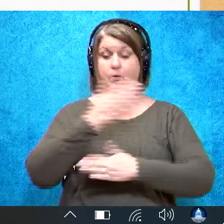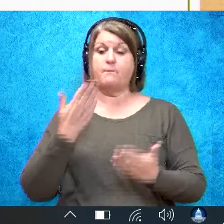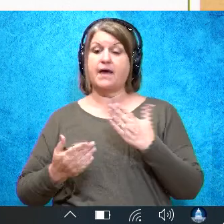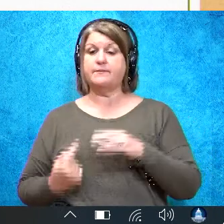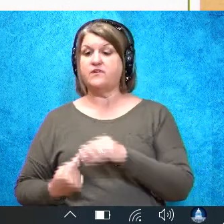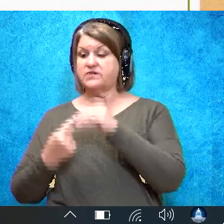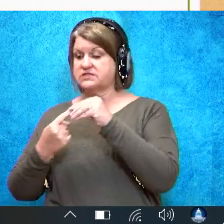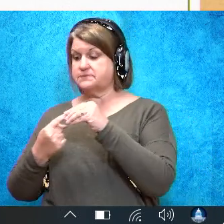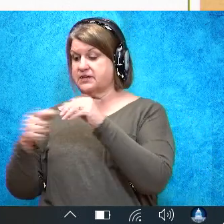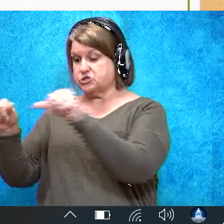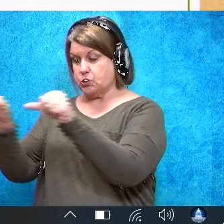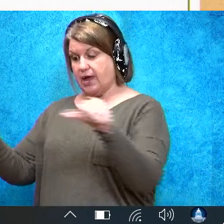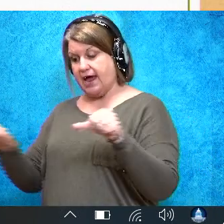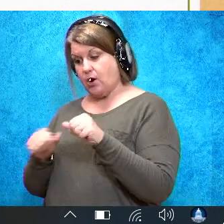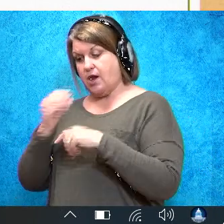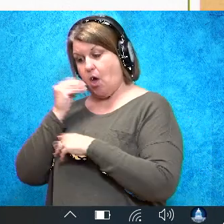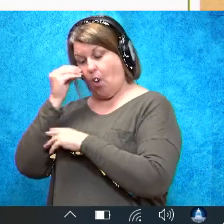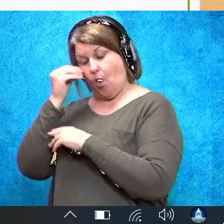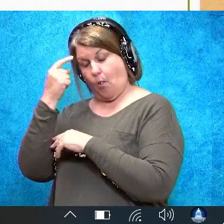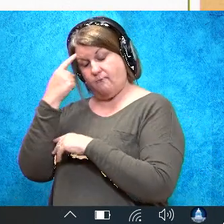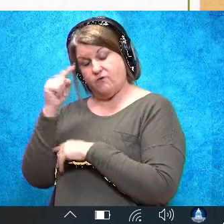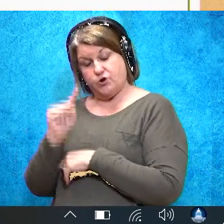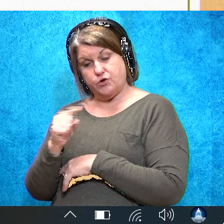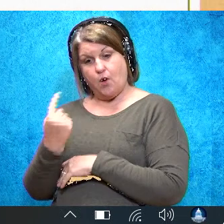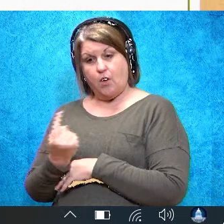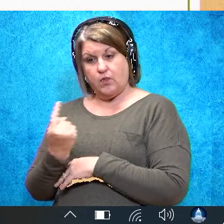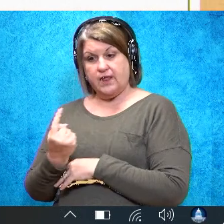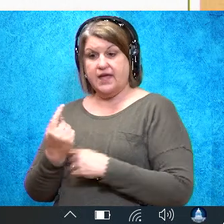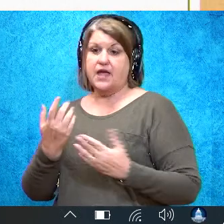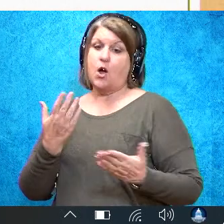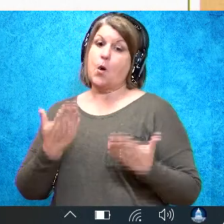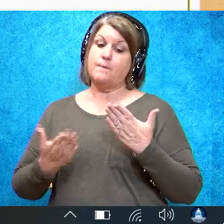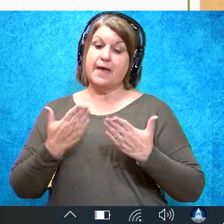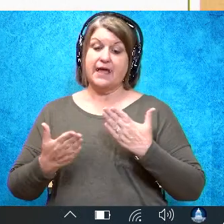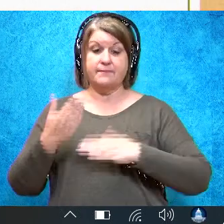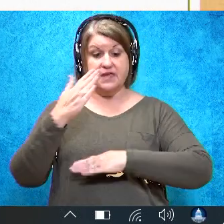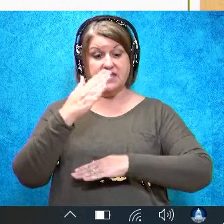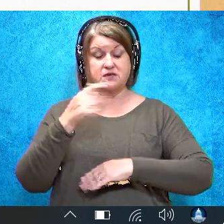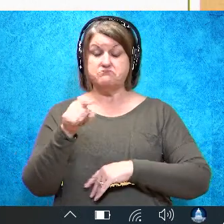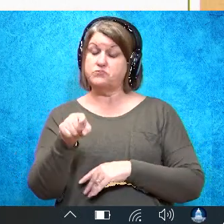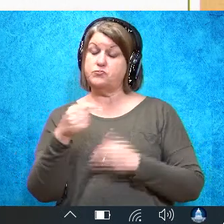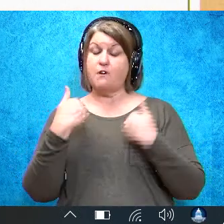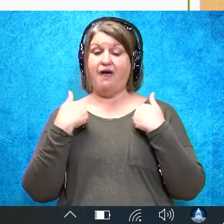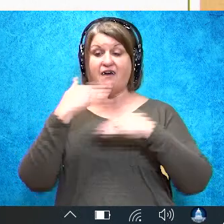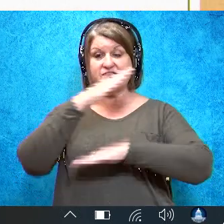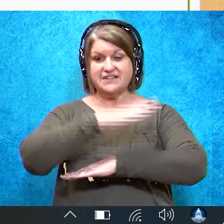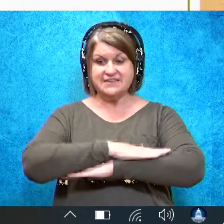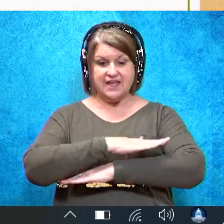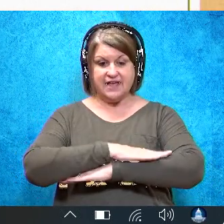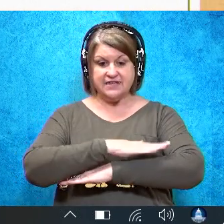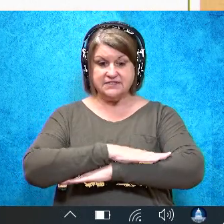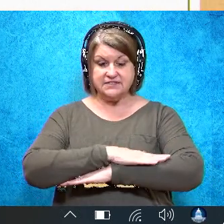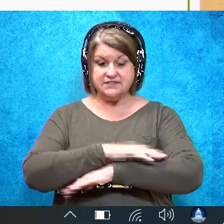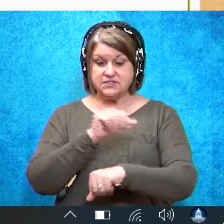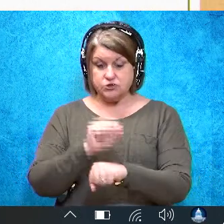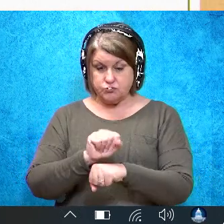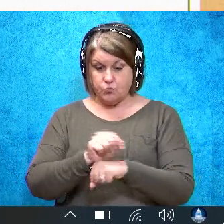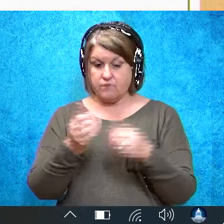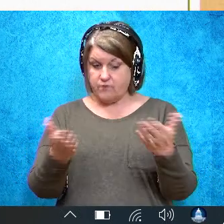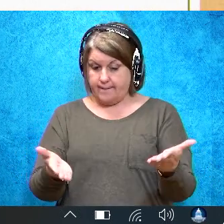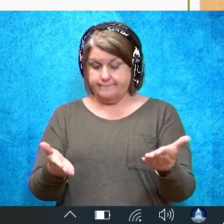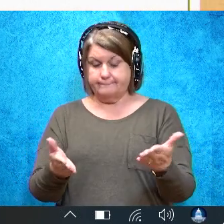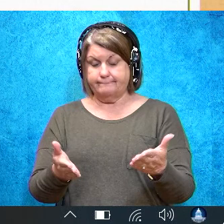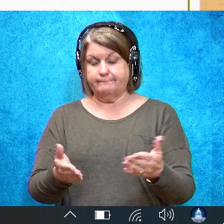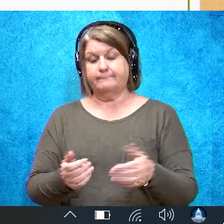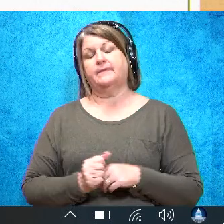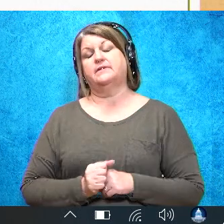home that is just for you, or you may even have a desk that you set up and work from, but mainly making sure